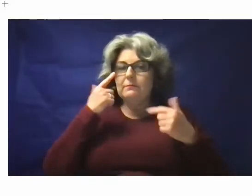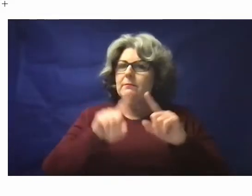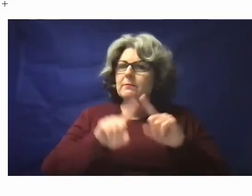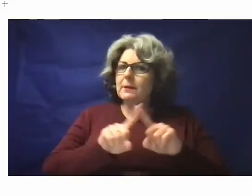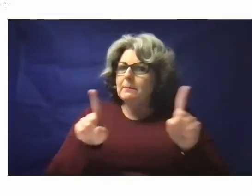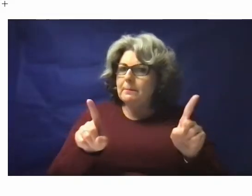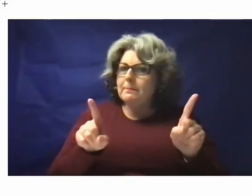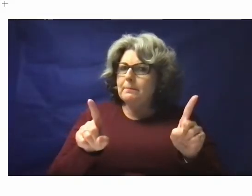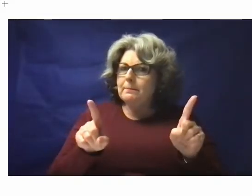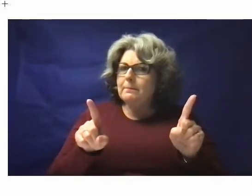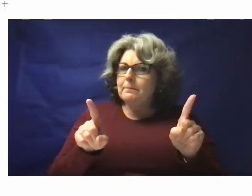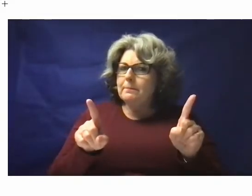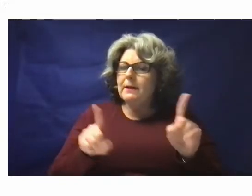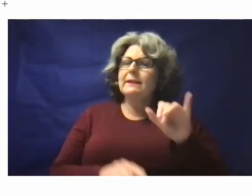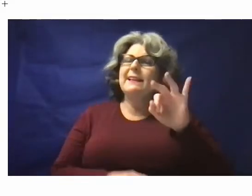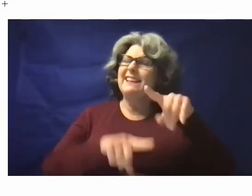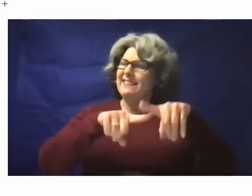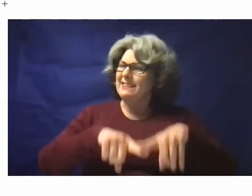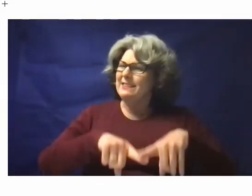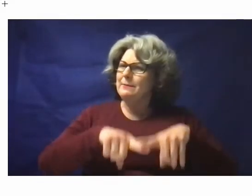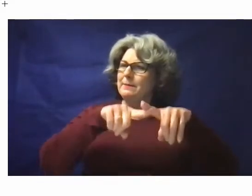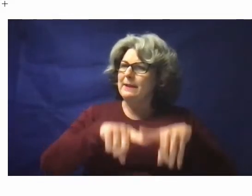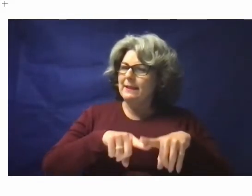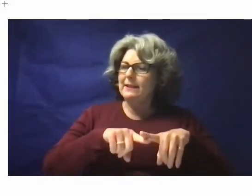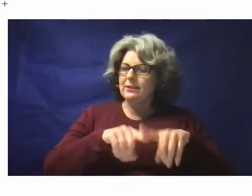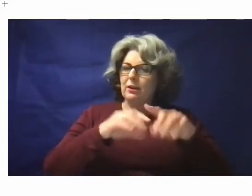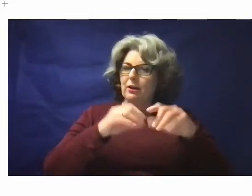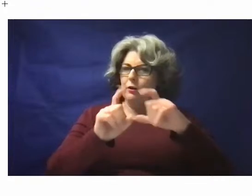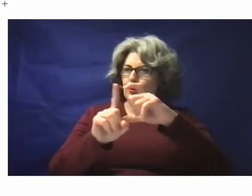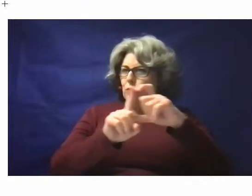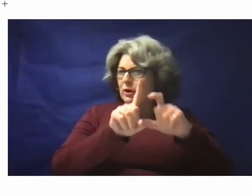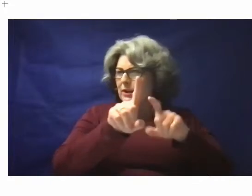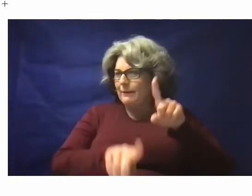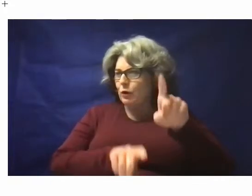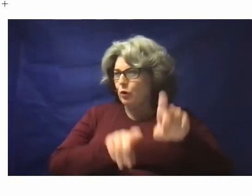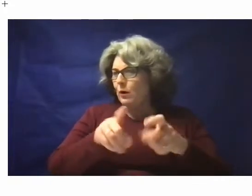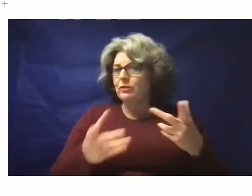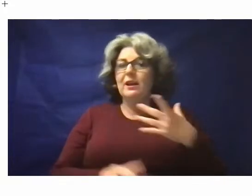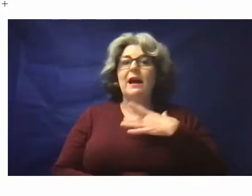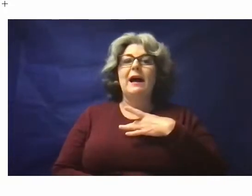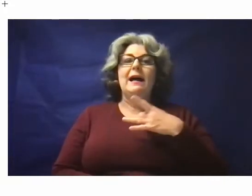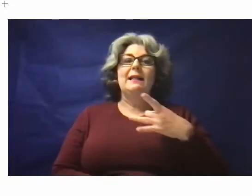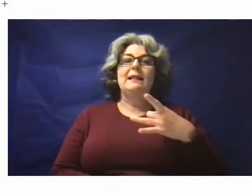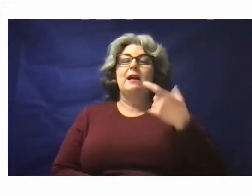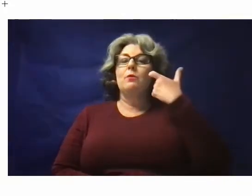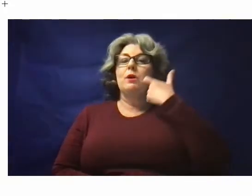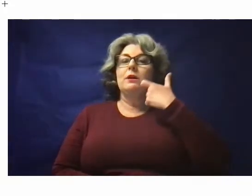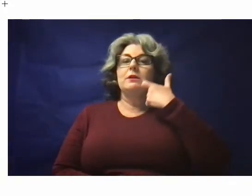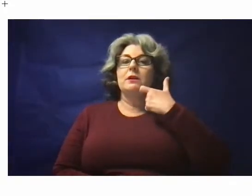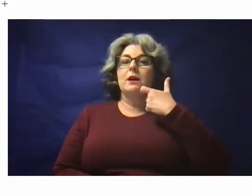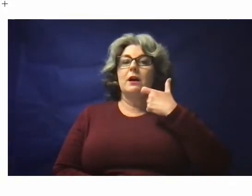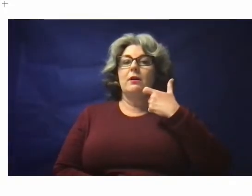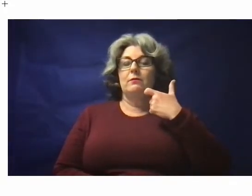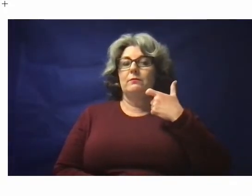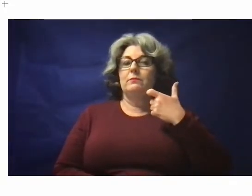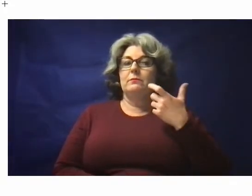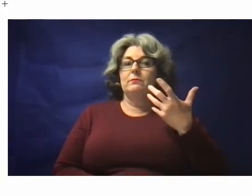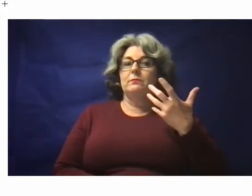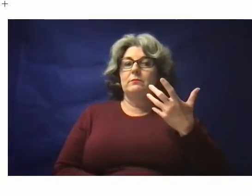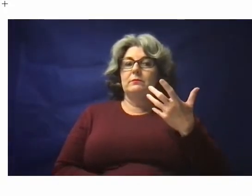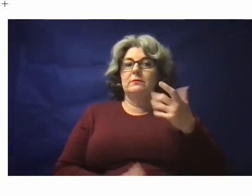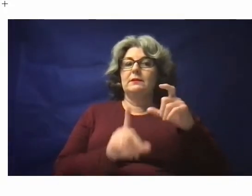I think it would depend on how the question's worded as well. So I love how Ksenia was saying extensive. So when they say extensive,